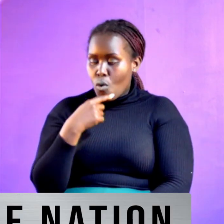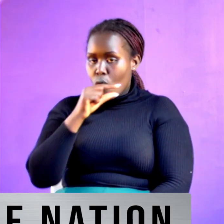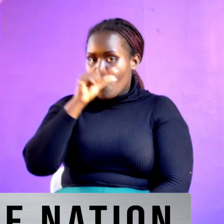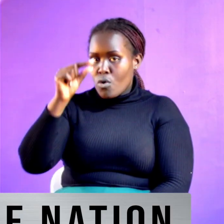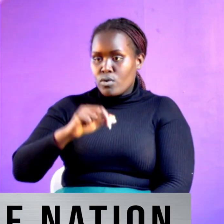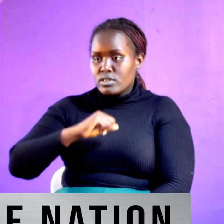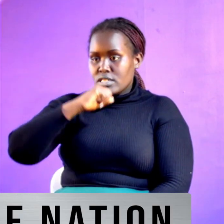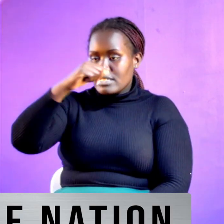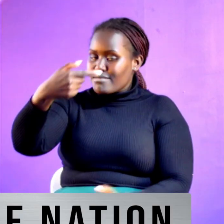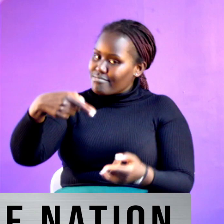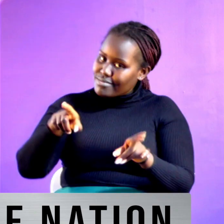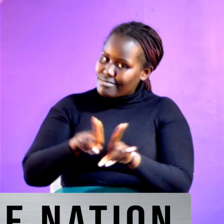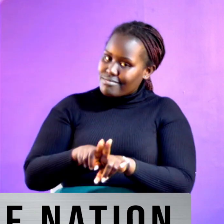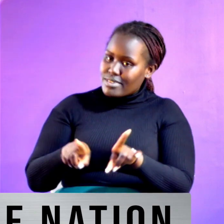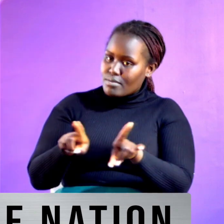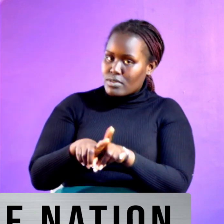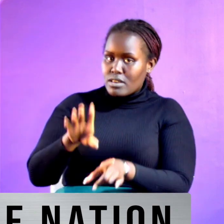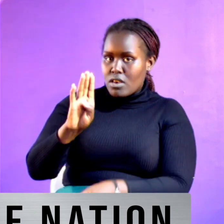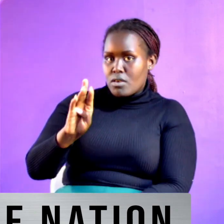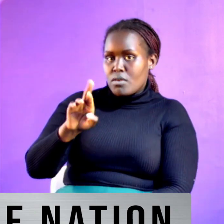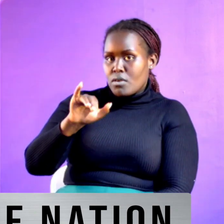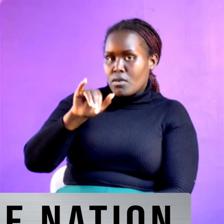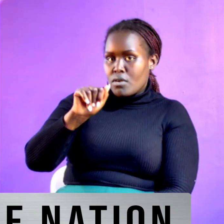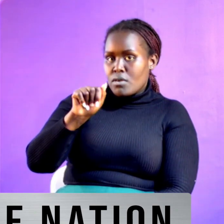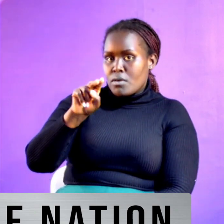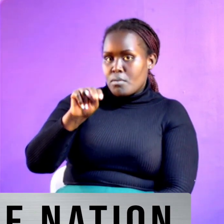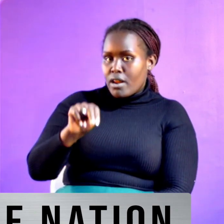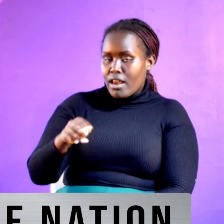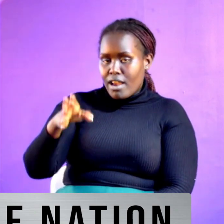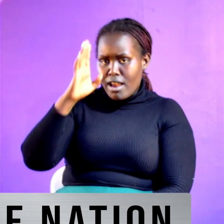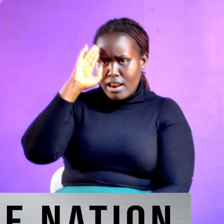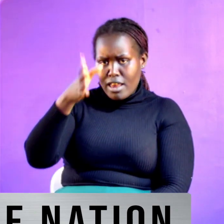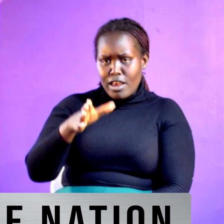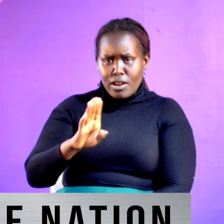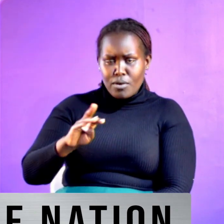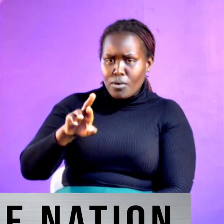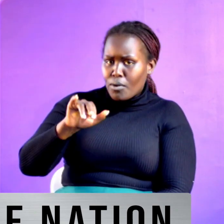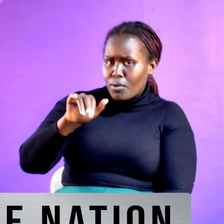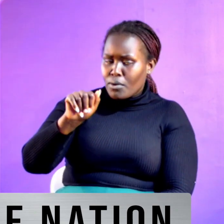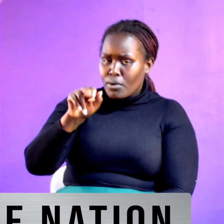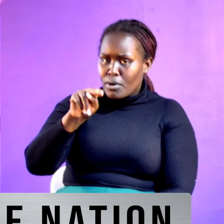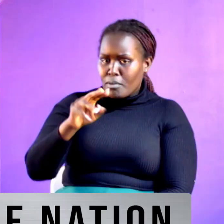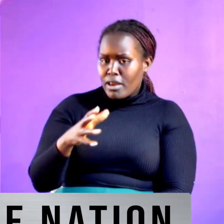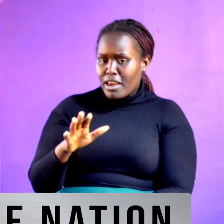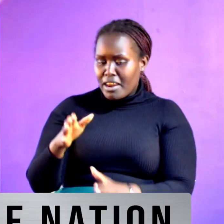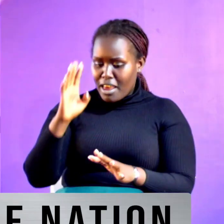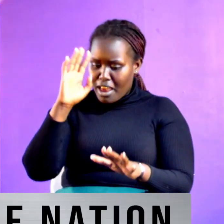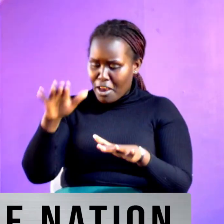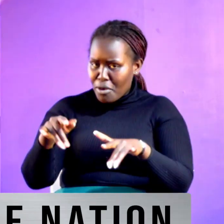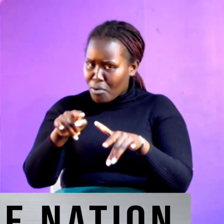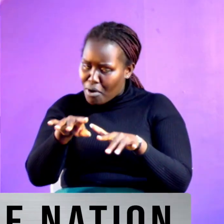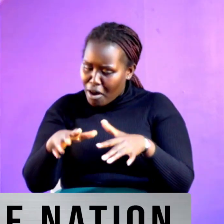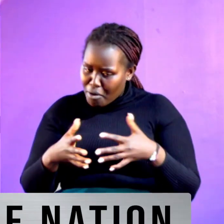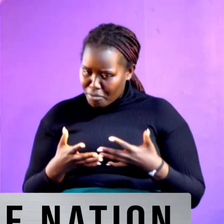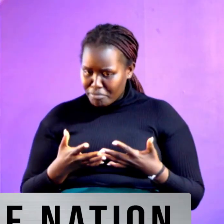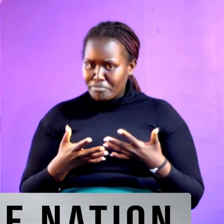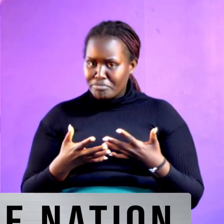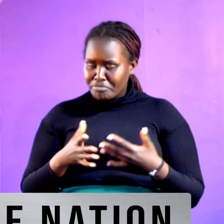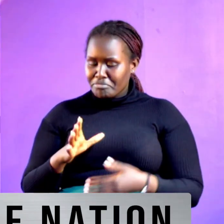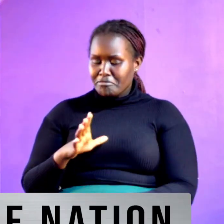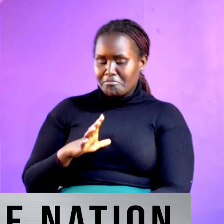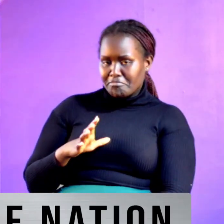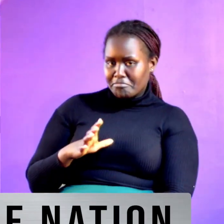the same Brian. Hi, Brian Madenge. Hello. Hi. Hello. Mambo. Nzuri sana.